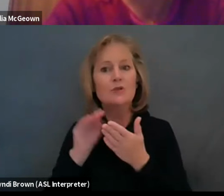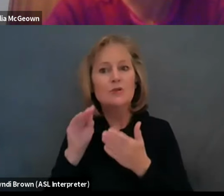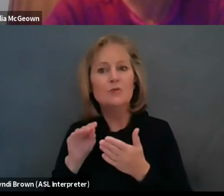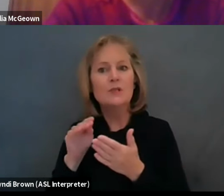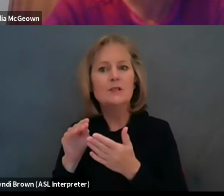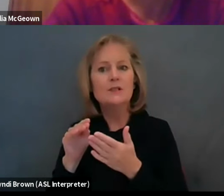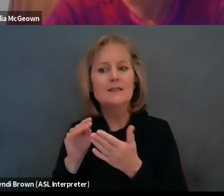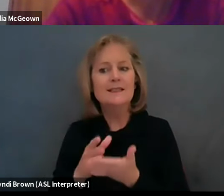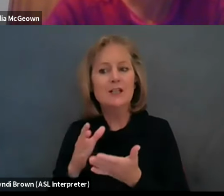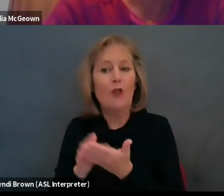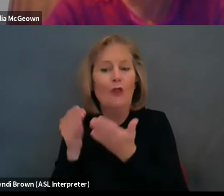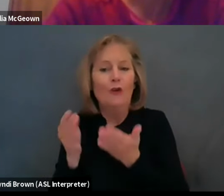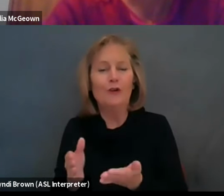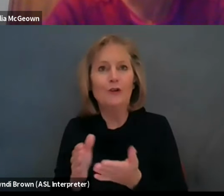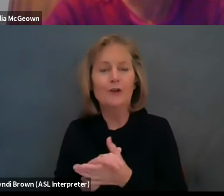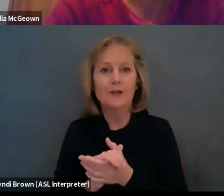learner